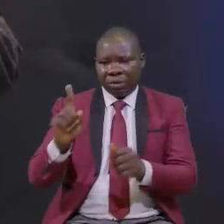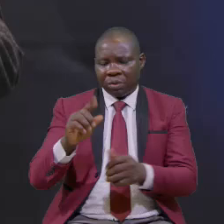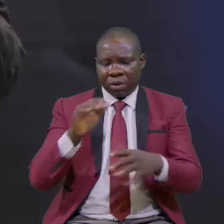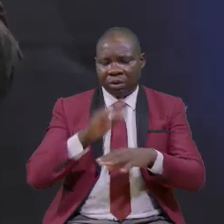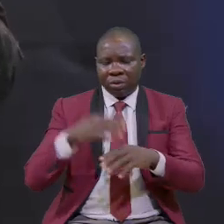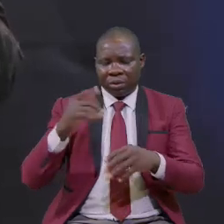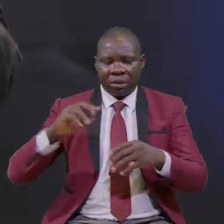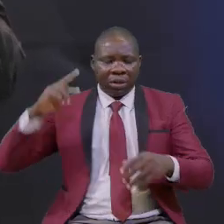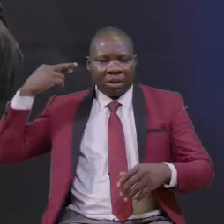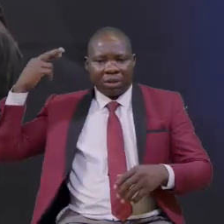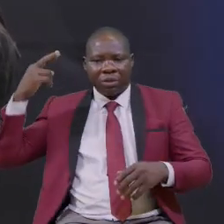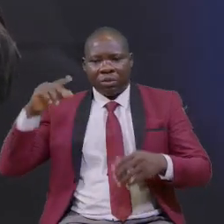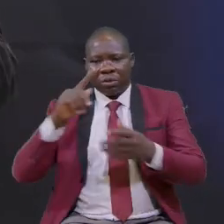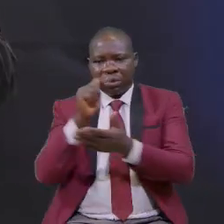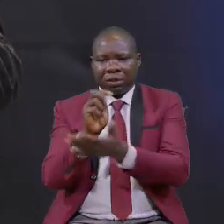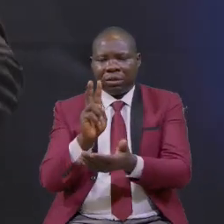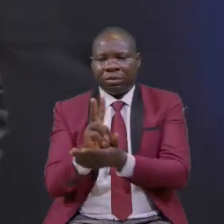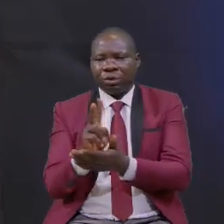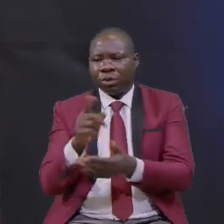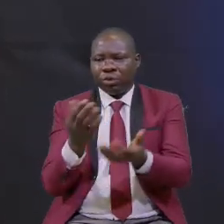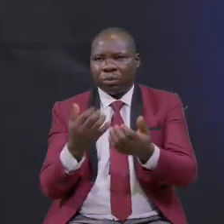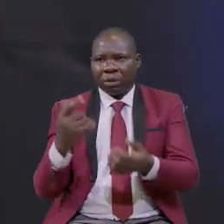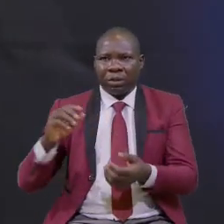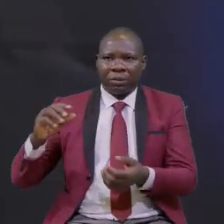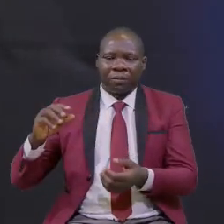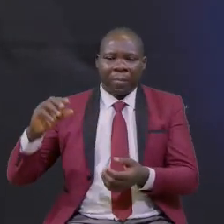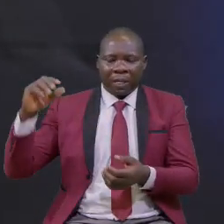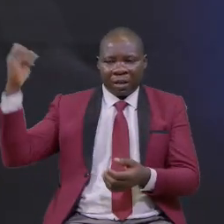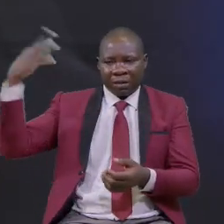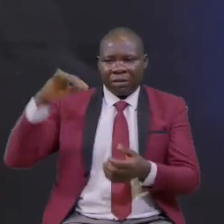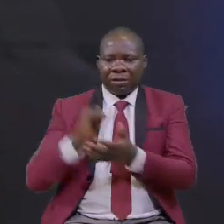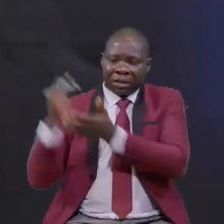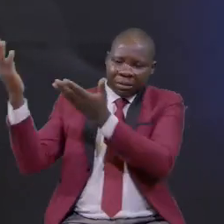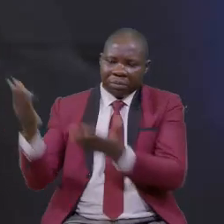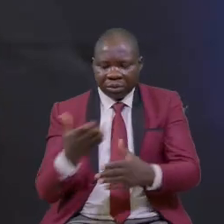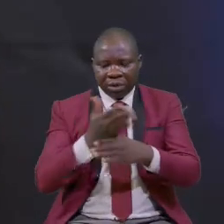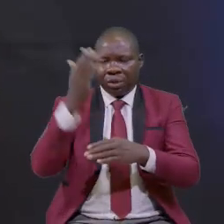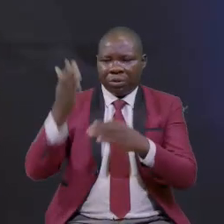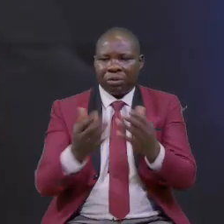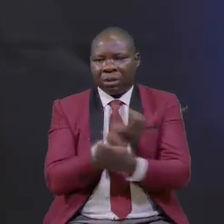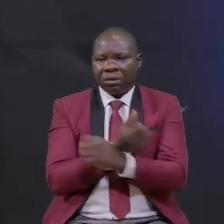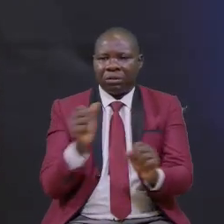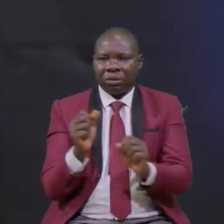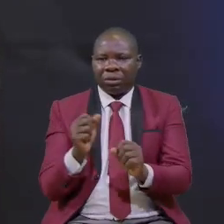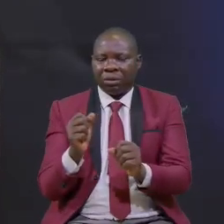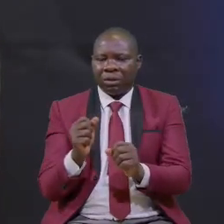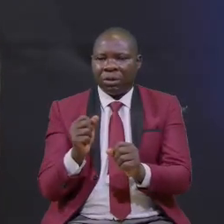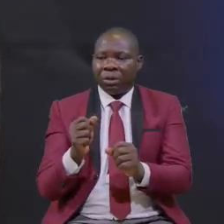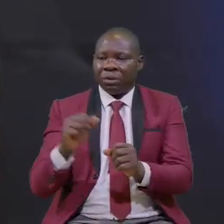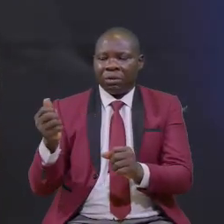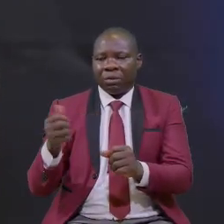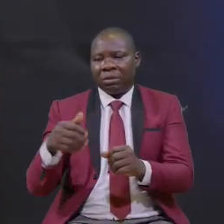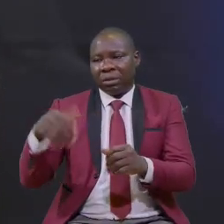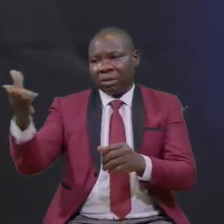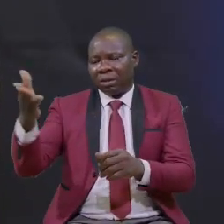bring salvation, total salvation. Over there in the cage, the Lord